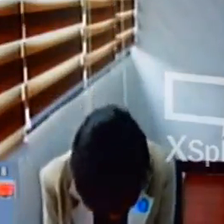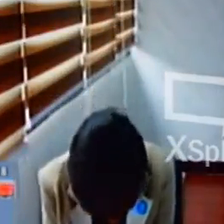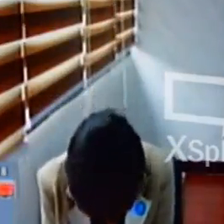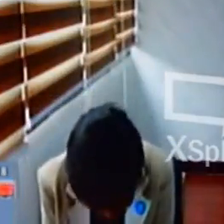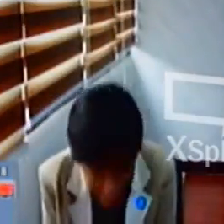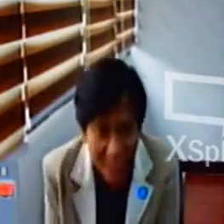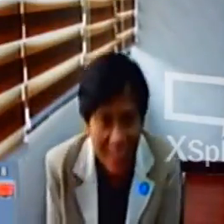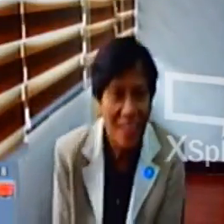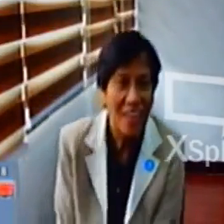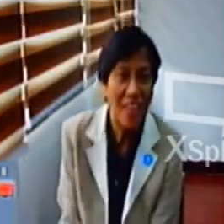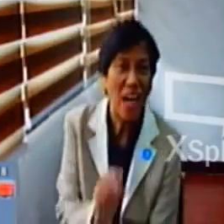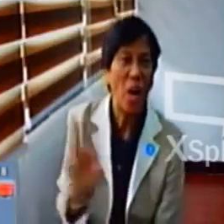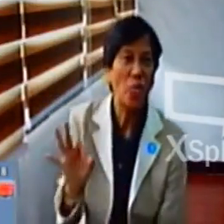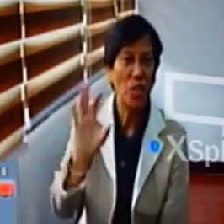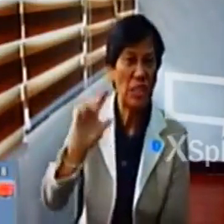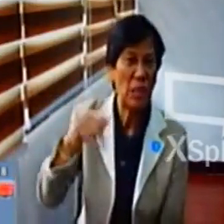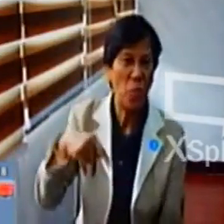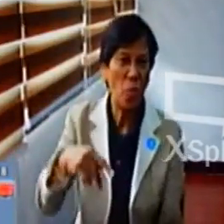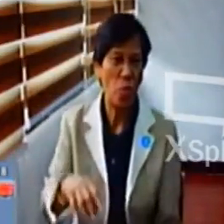Okay, thank you.